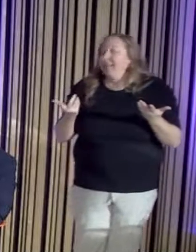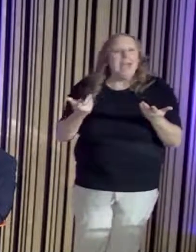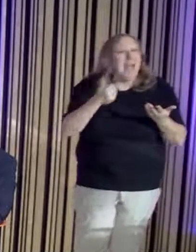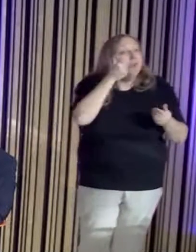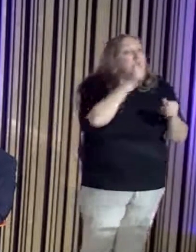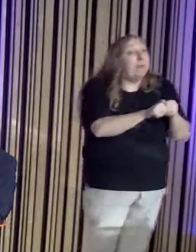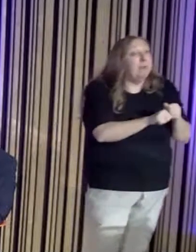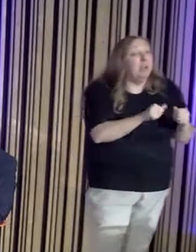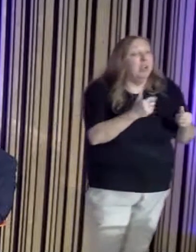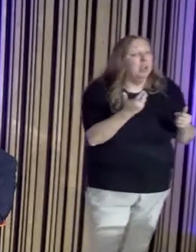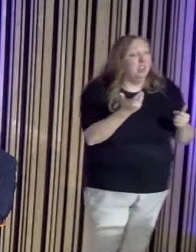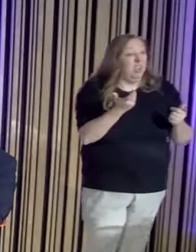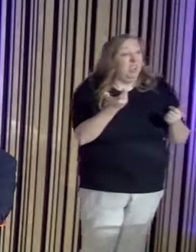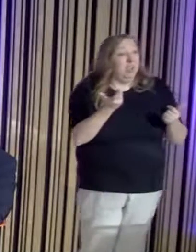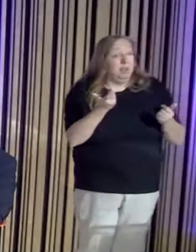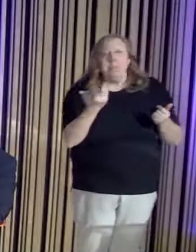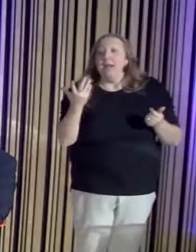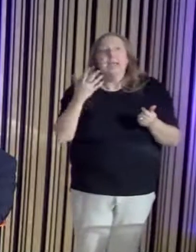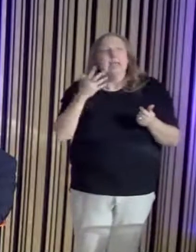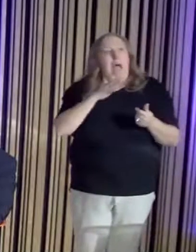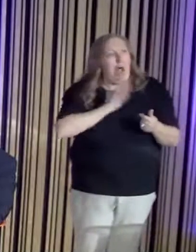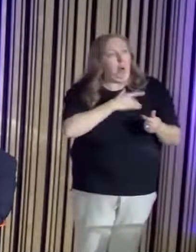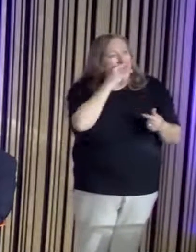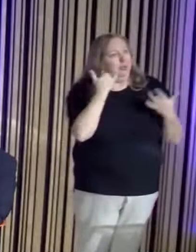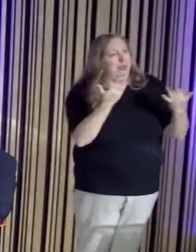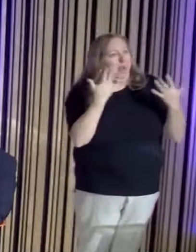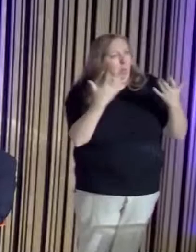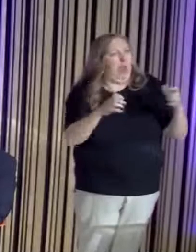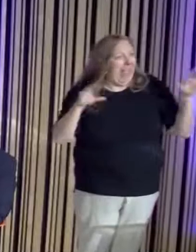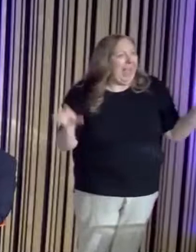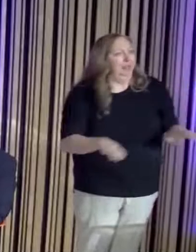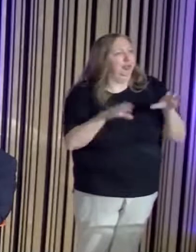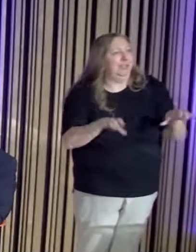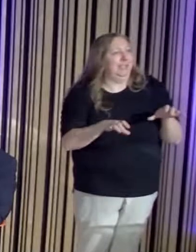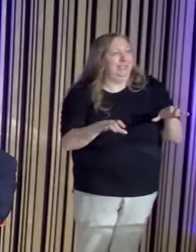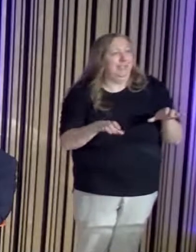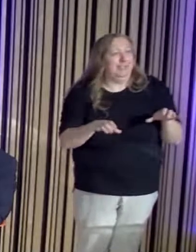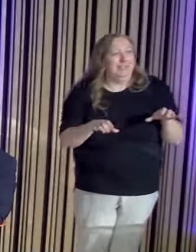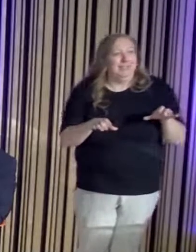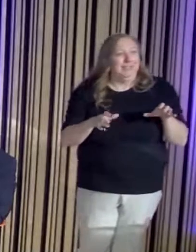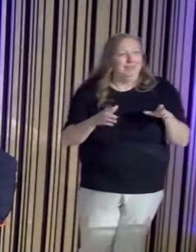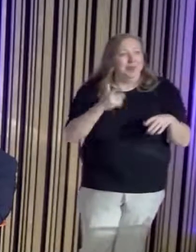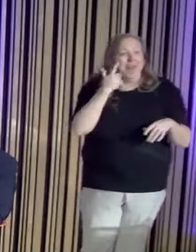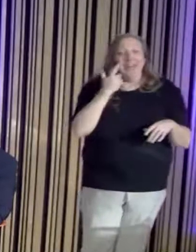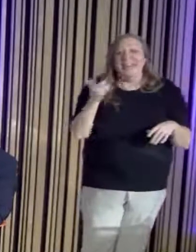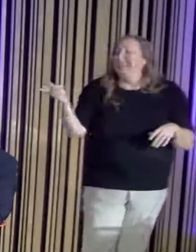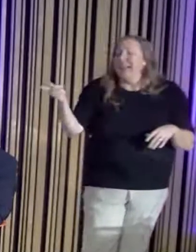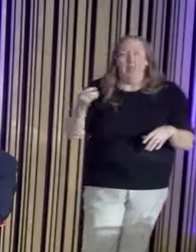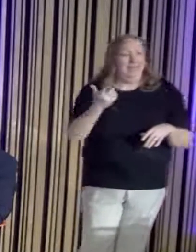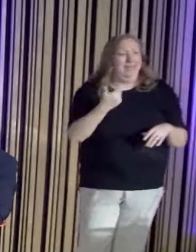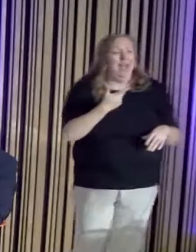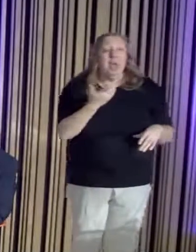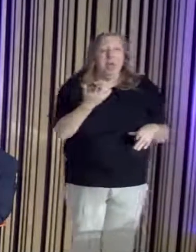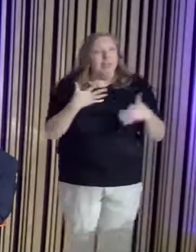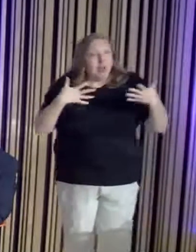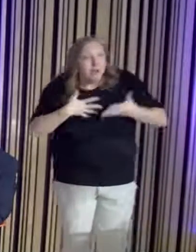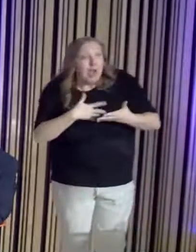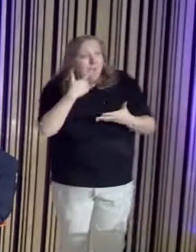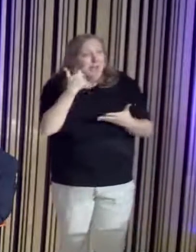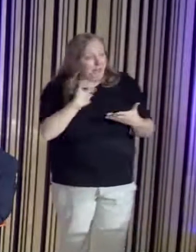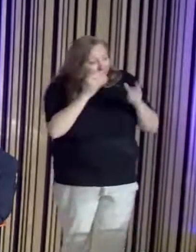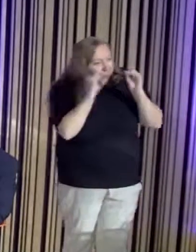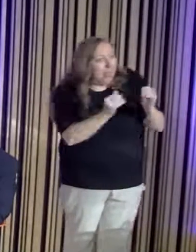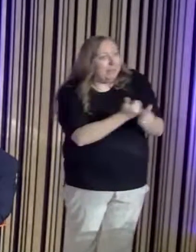anything about climate change. They also want action. I mean, these same early career people want action, right? Yeah, but they're afraid because they are not in the